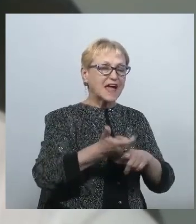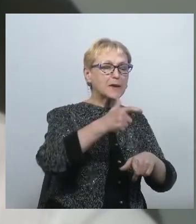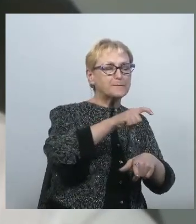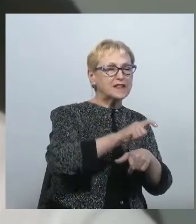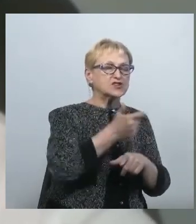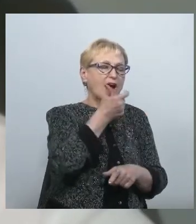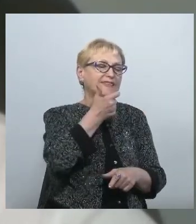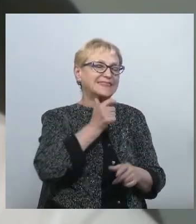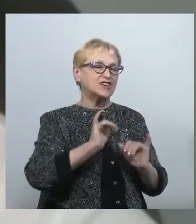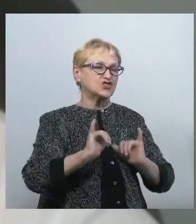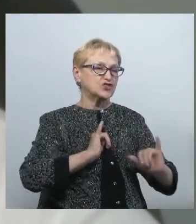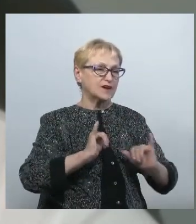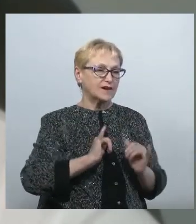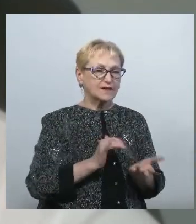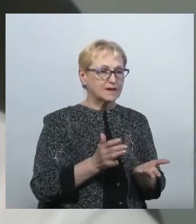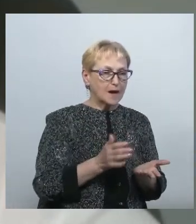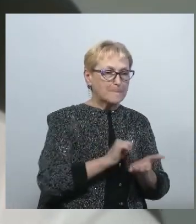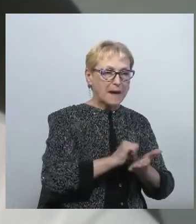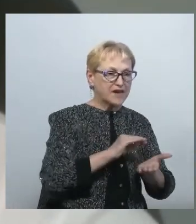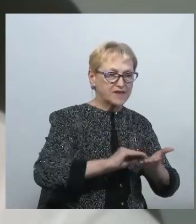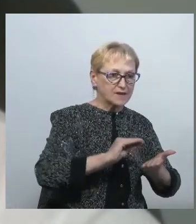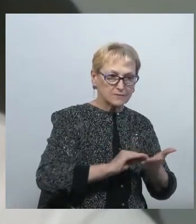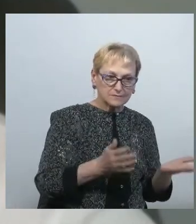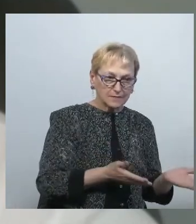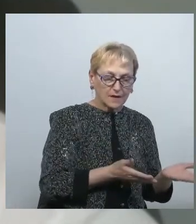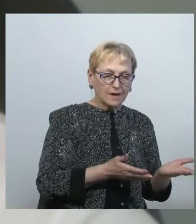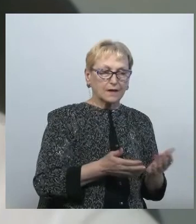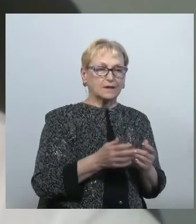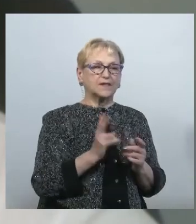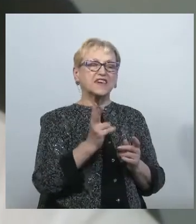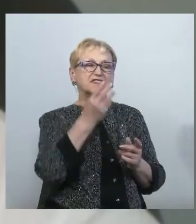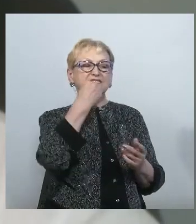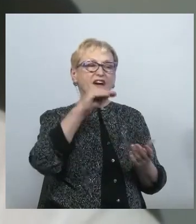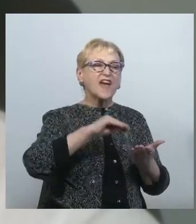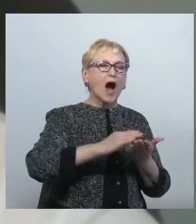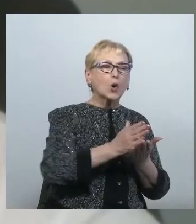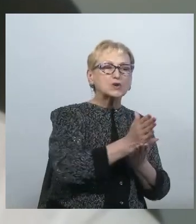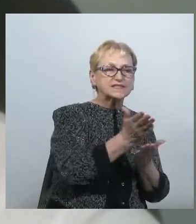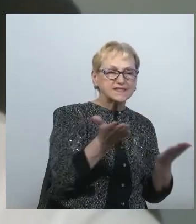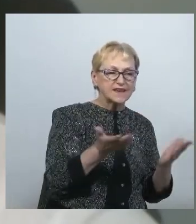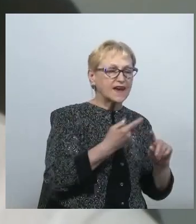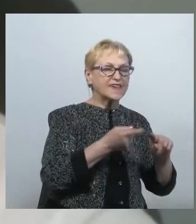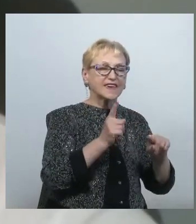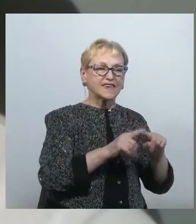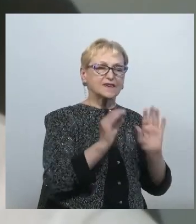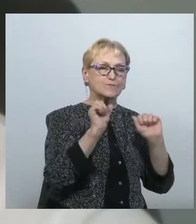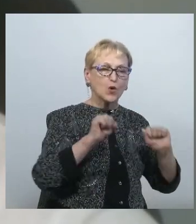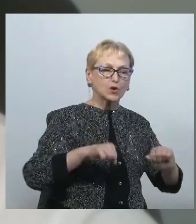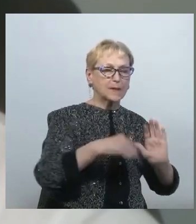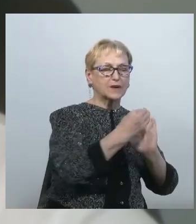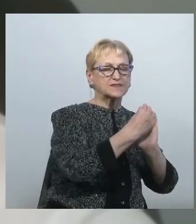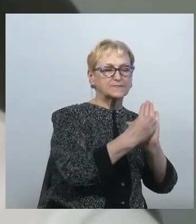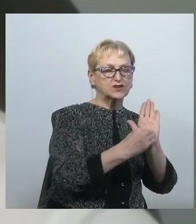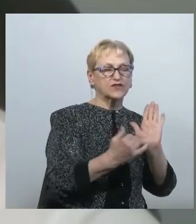Probably they can create a ranking of the most ethical media. Probably we can create something like a sign of quality,